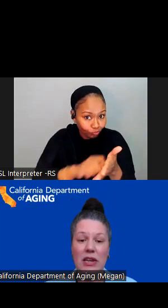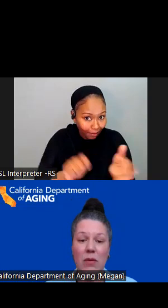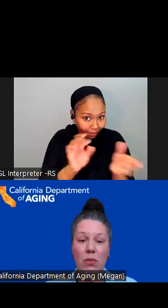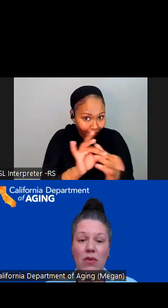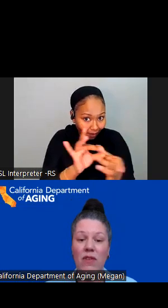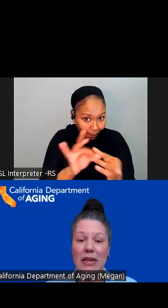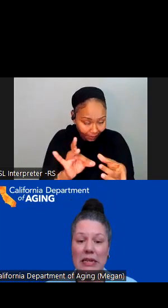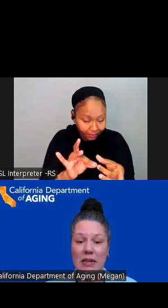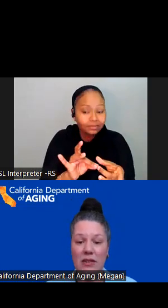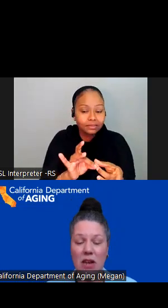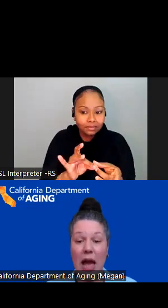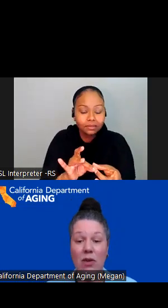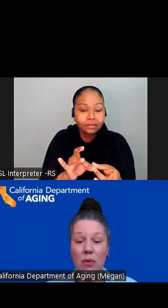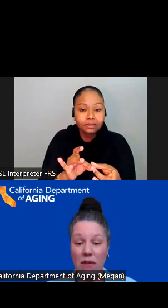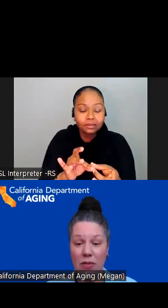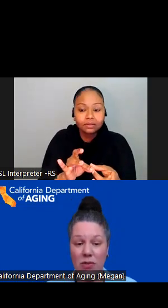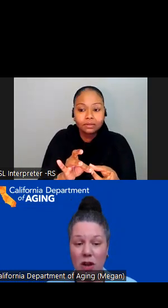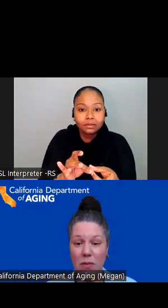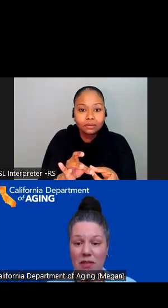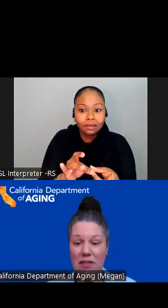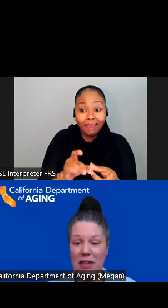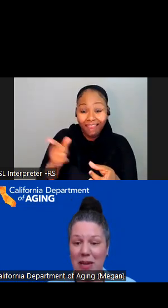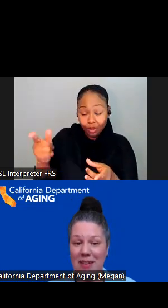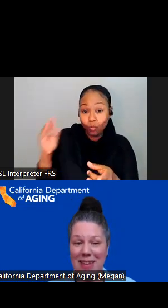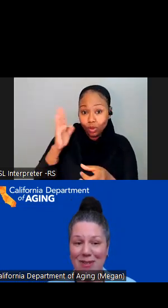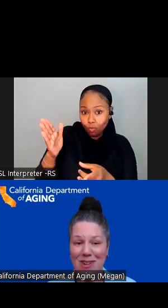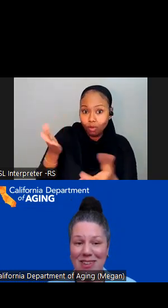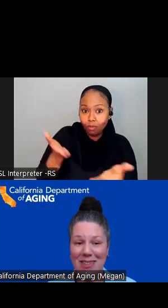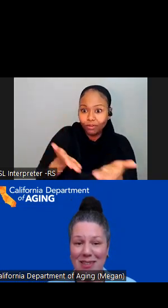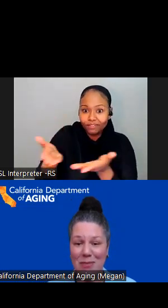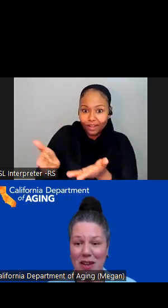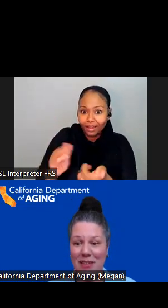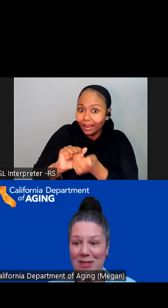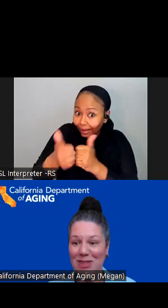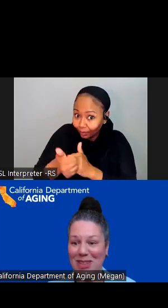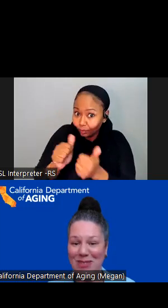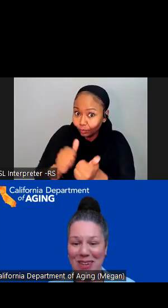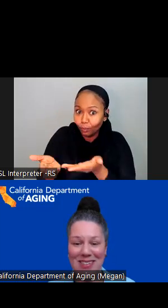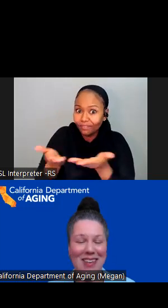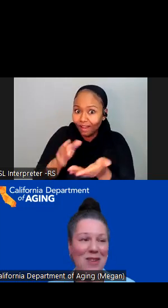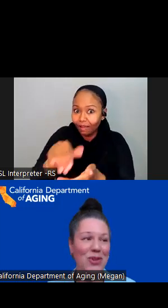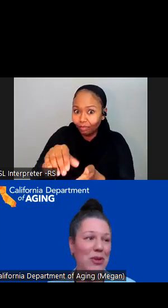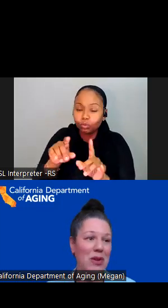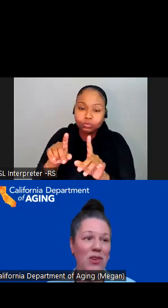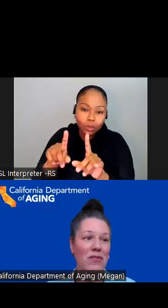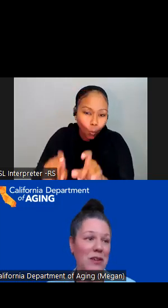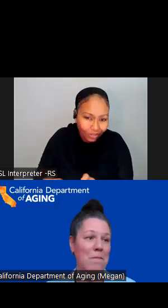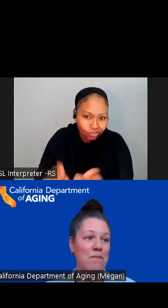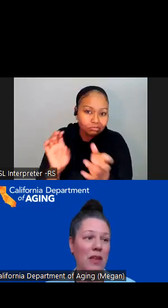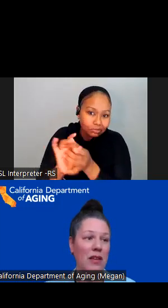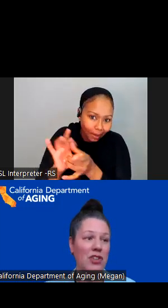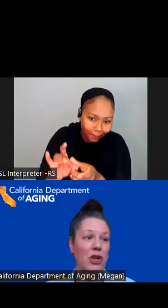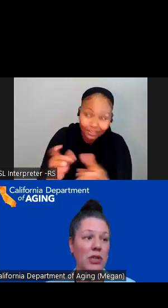So CDA will provide details on how to provide those comments a little bit later on in this meeting. So there's lots of ways for you to be